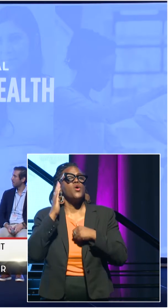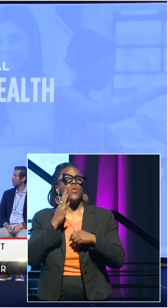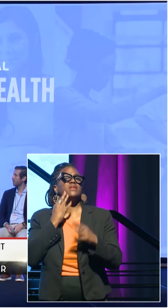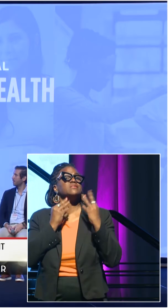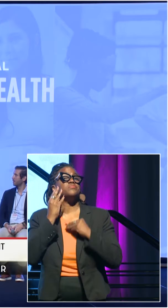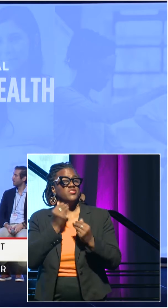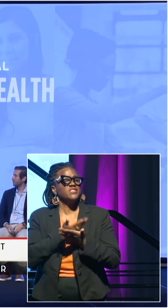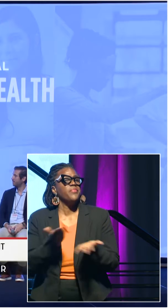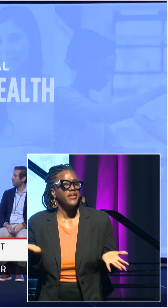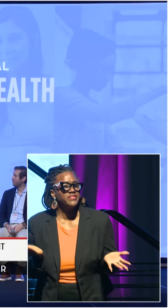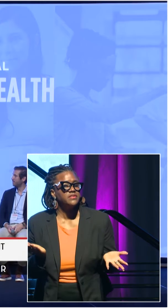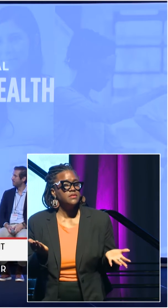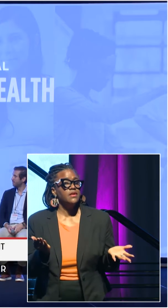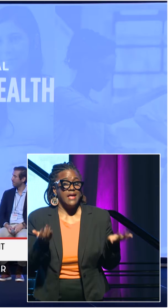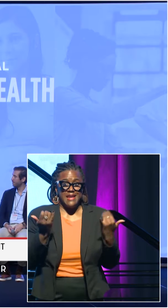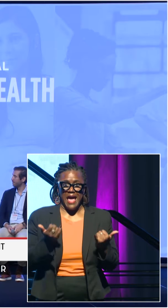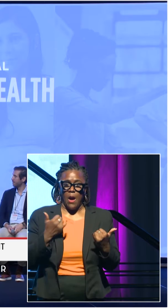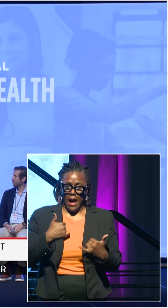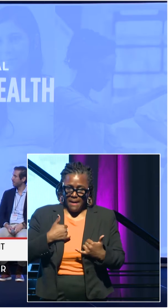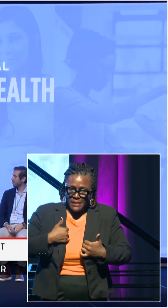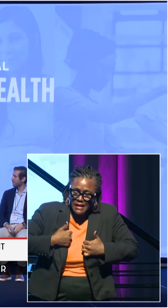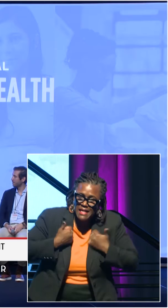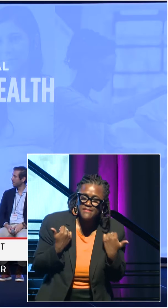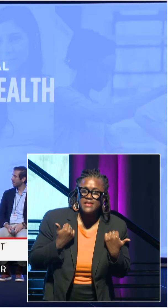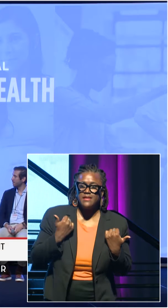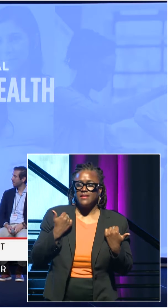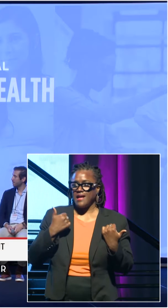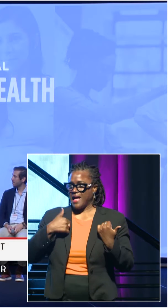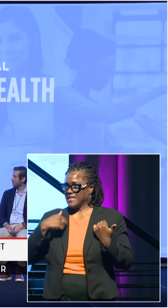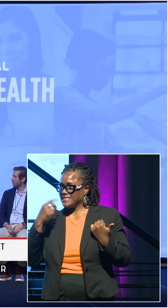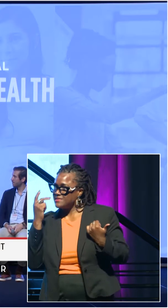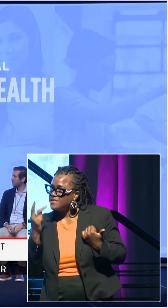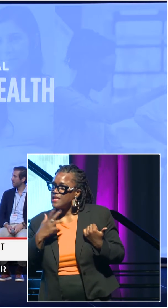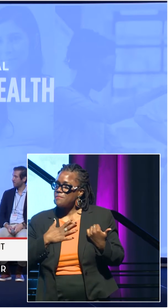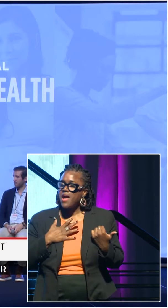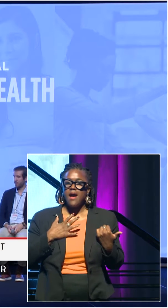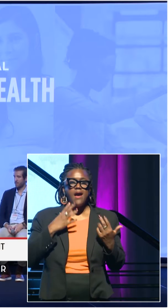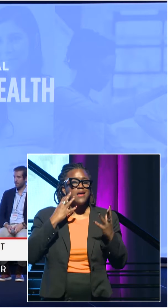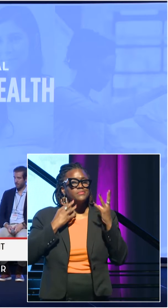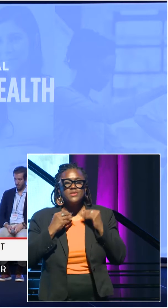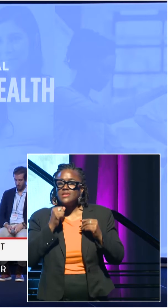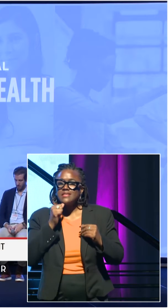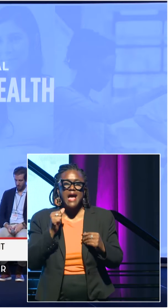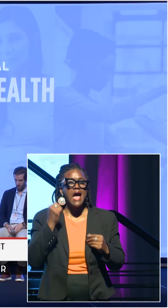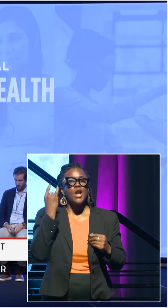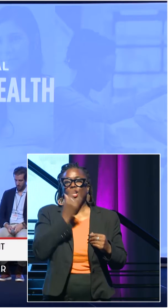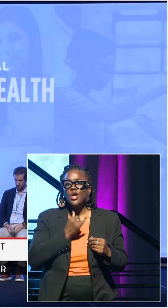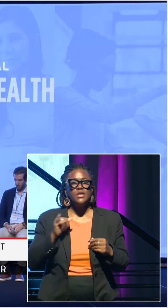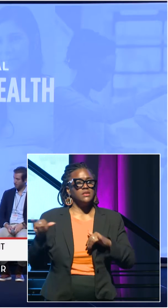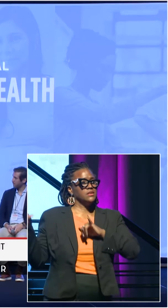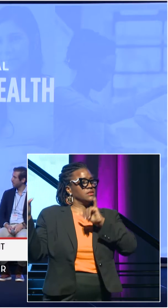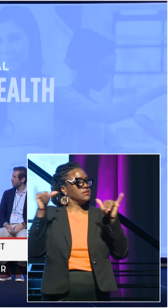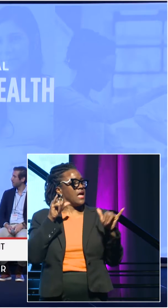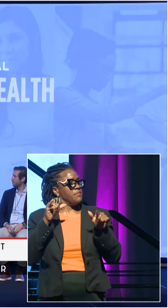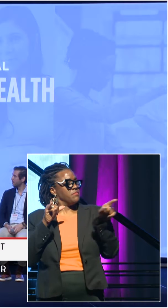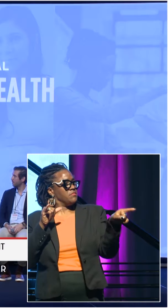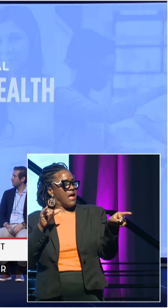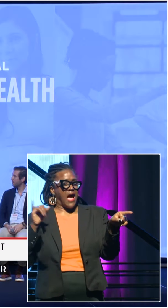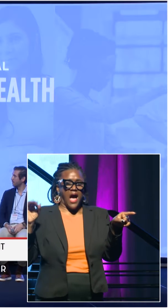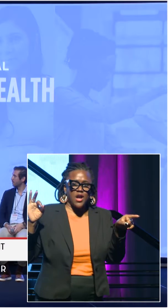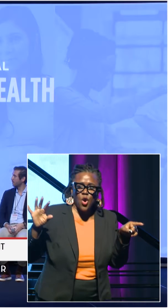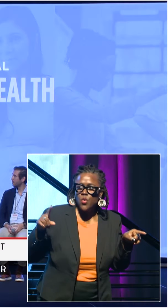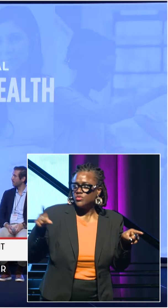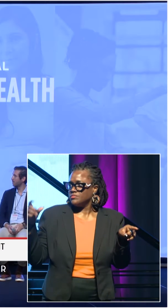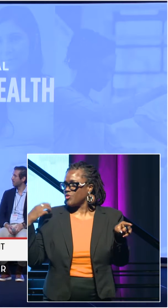right? And so now I'm living and I'm beginning to see that my journey does not look like a lot of the moms that I coach and a lot of the moms that I